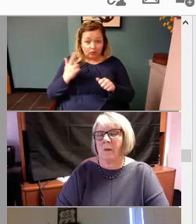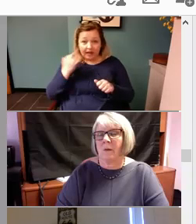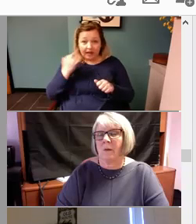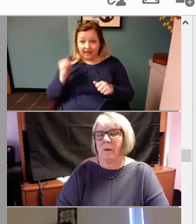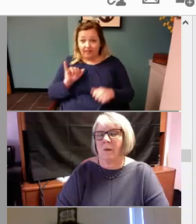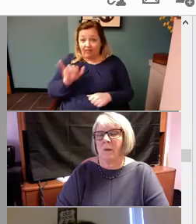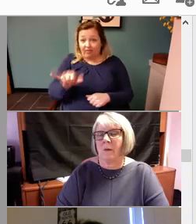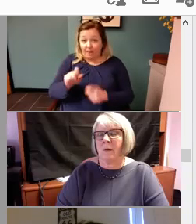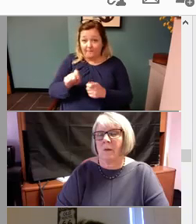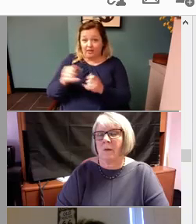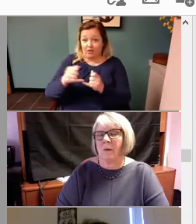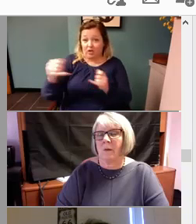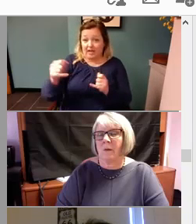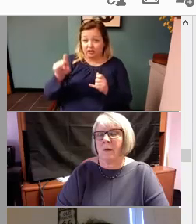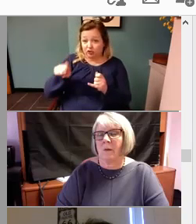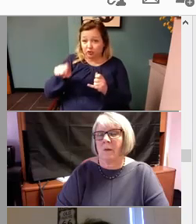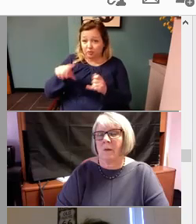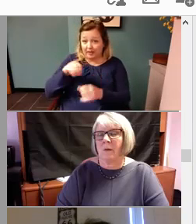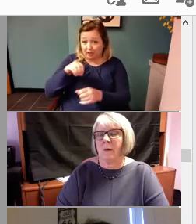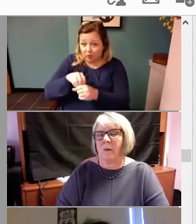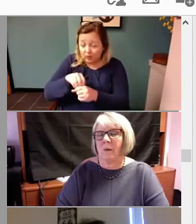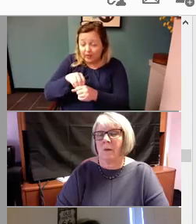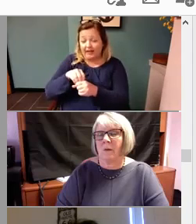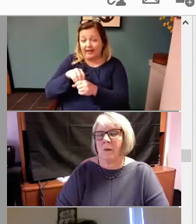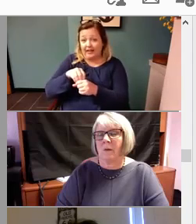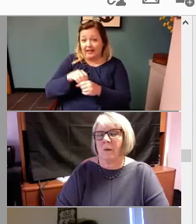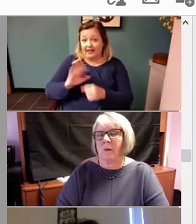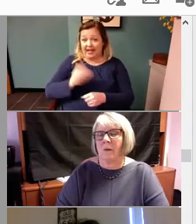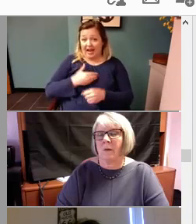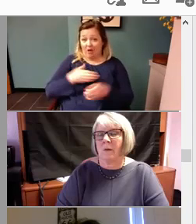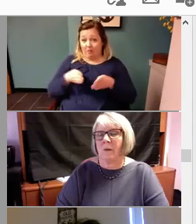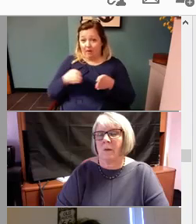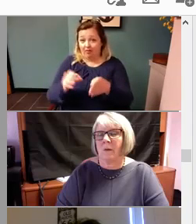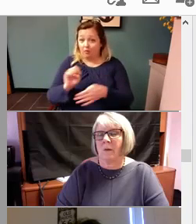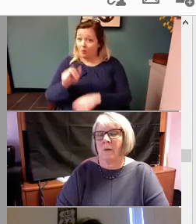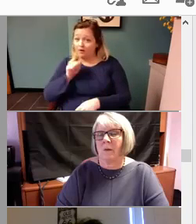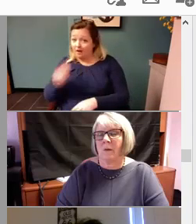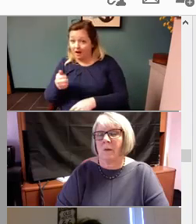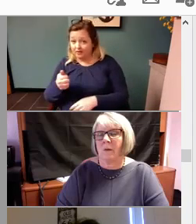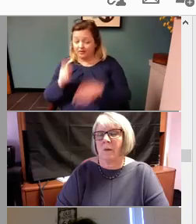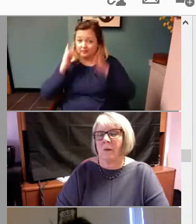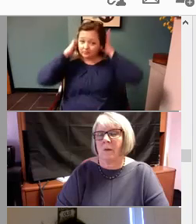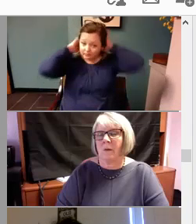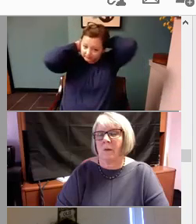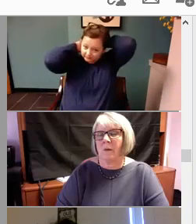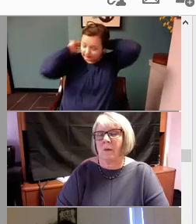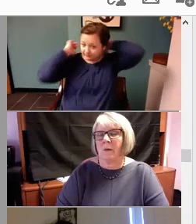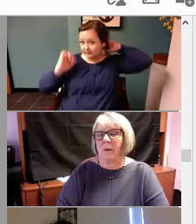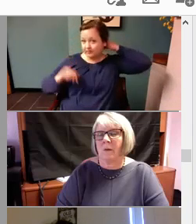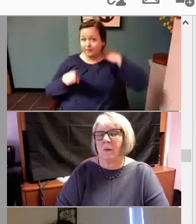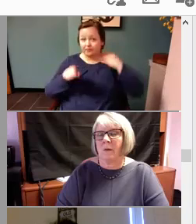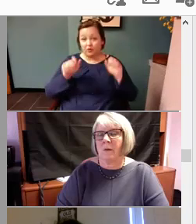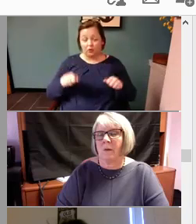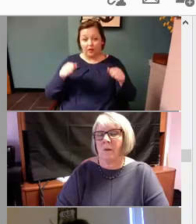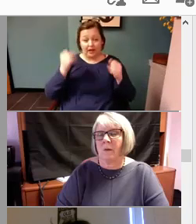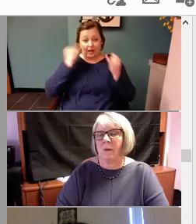right? So you can imagine that this would basically first and foremost